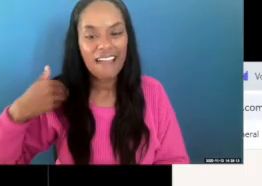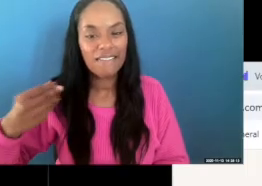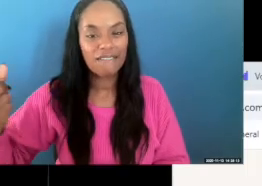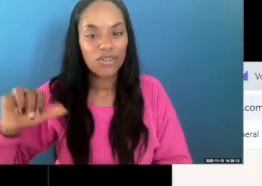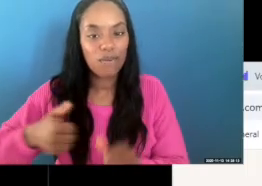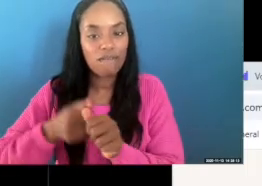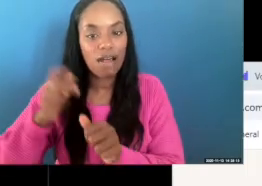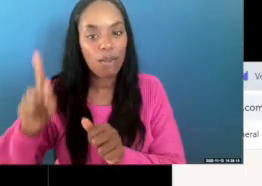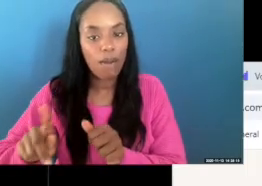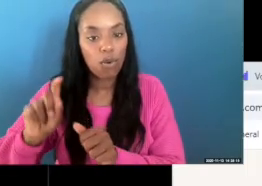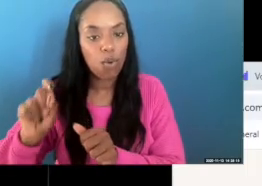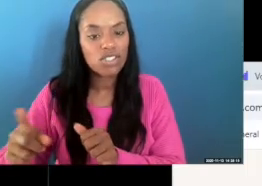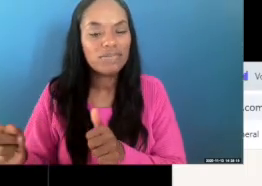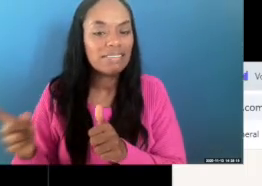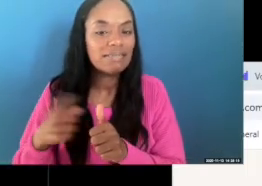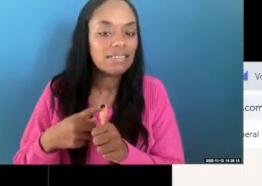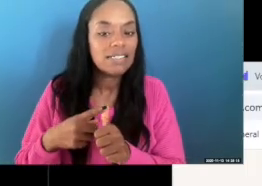couple of years, especially. So thank you.